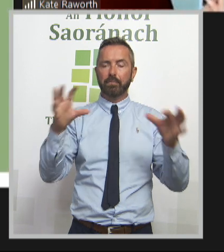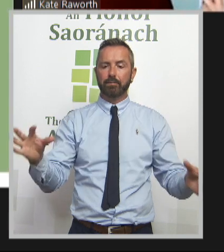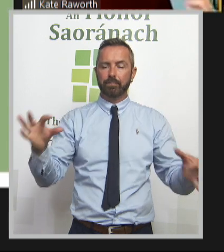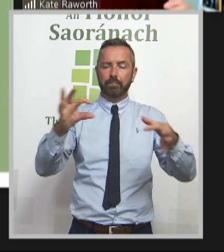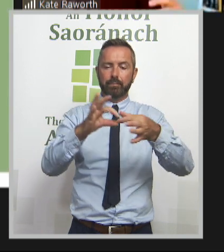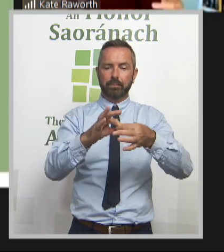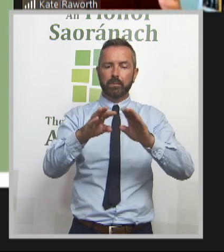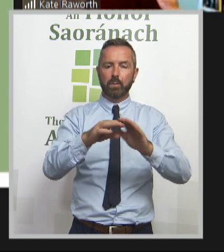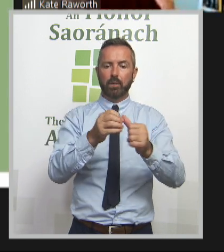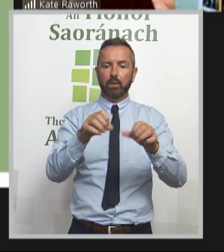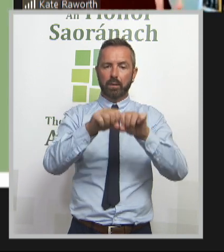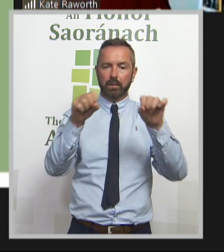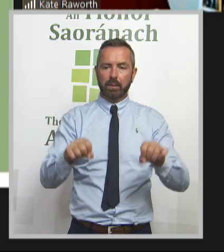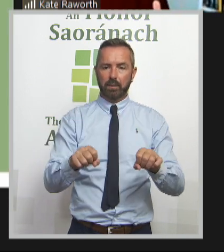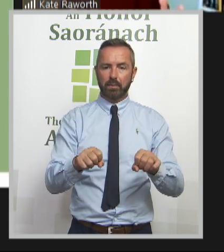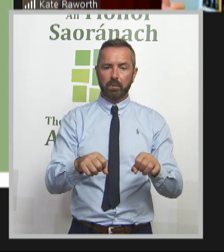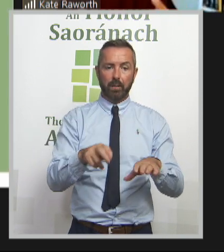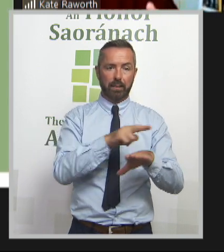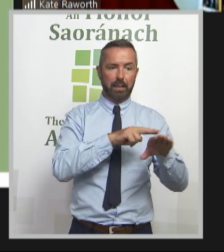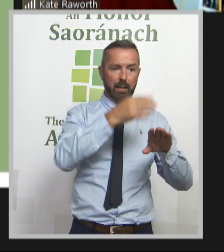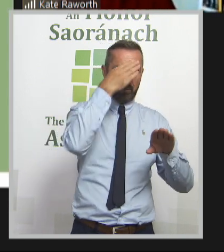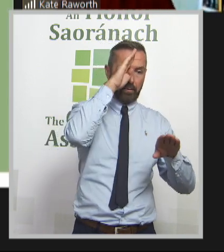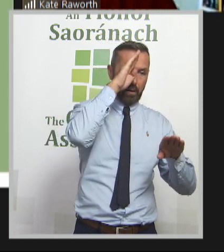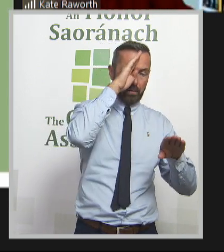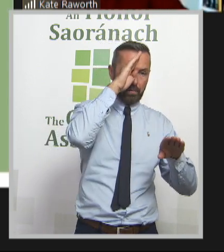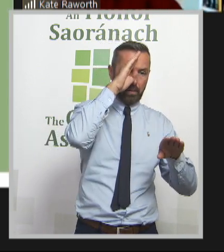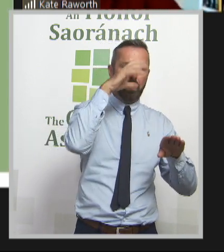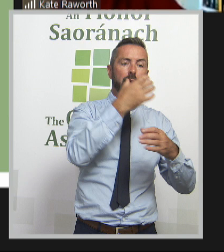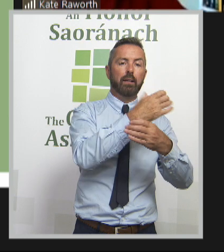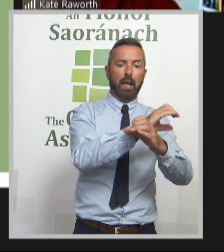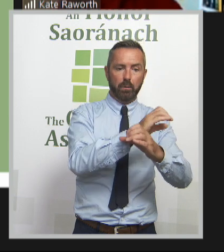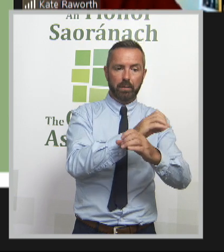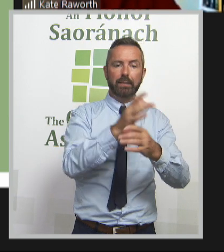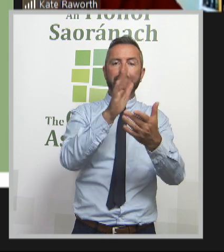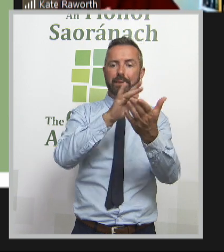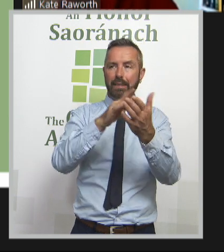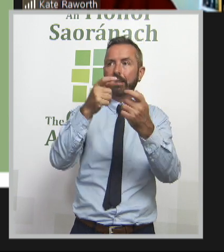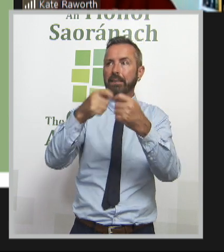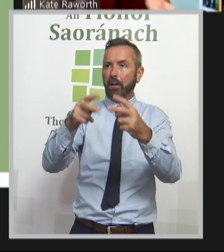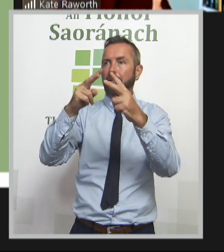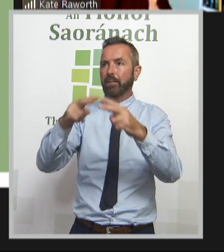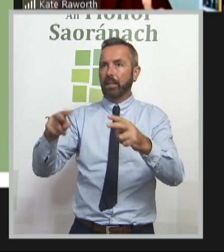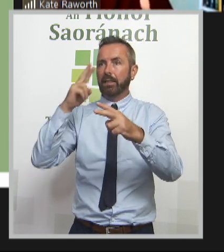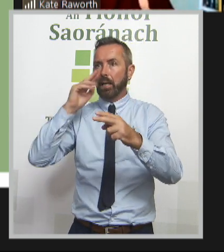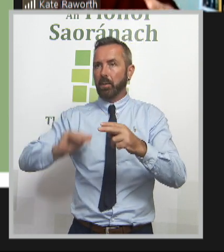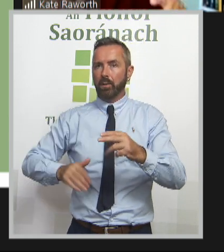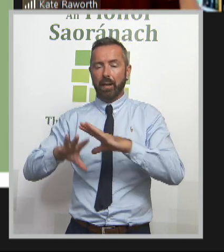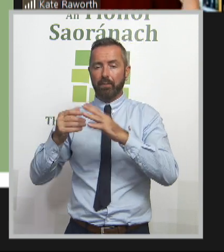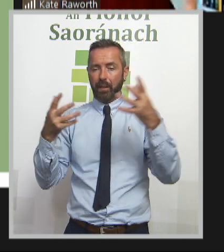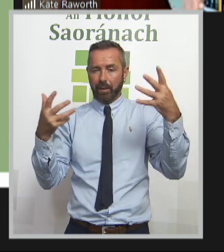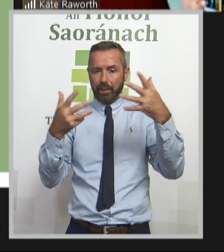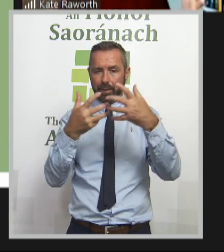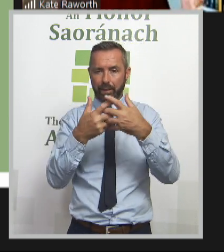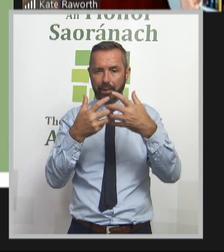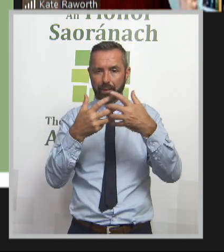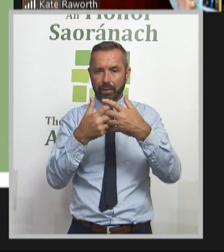other systems. So you've got the nation of Ireland, and within it, the counties, within it, the cities and the towns and the villages and the neighborhoods, and Ireland embedded